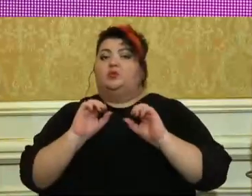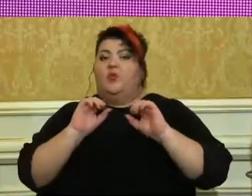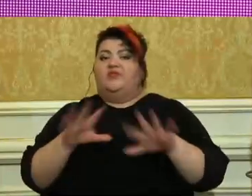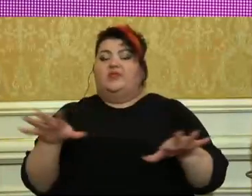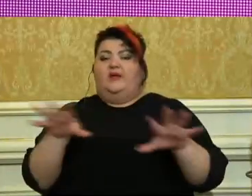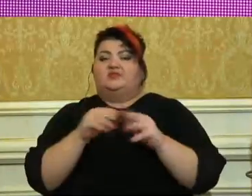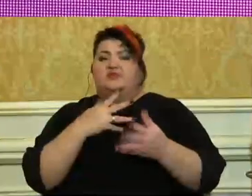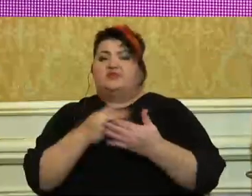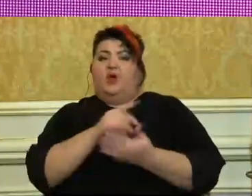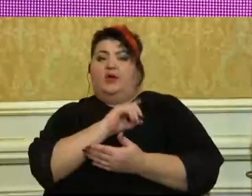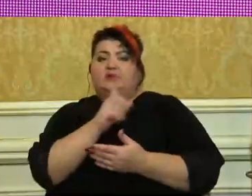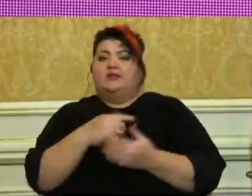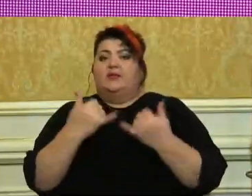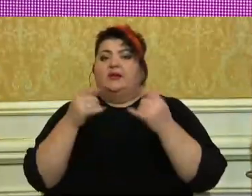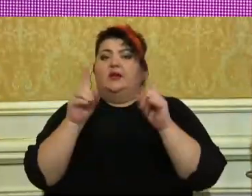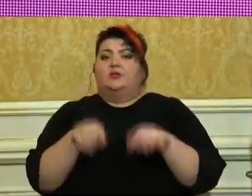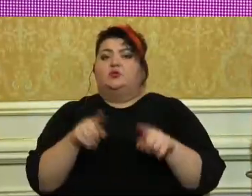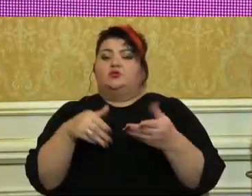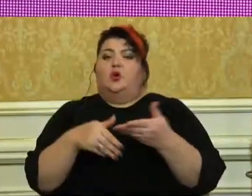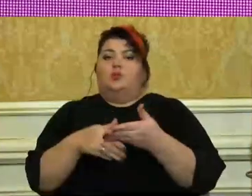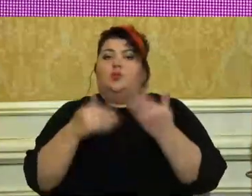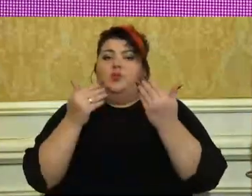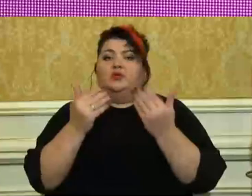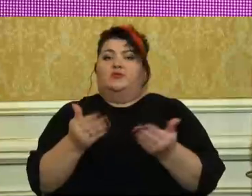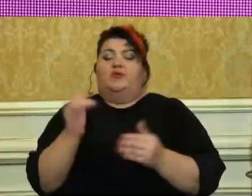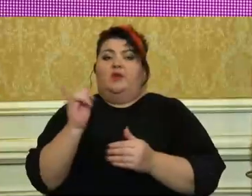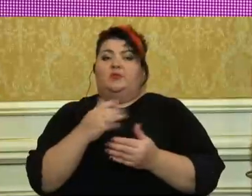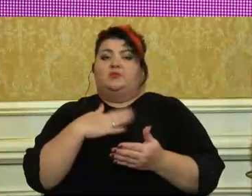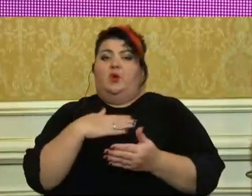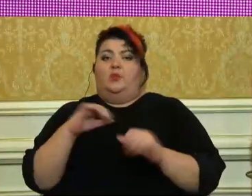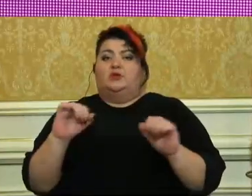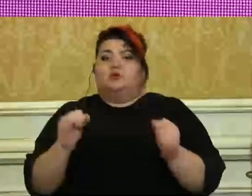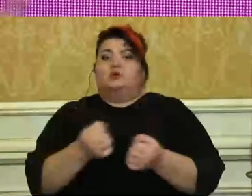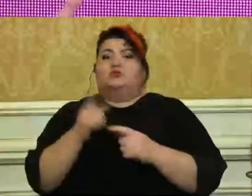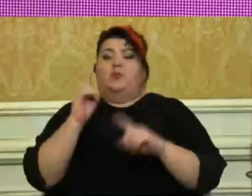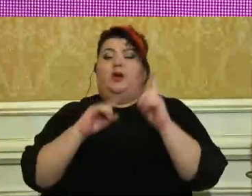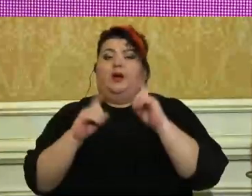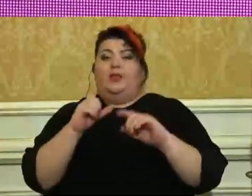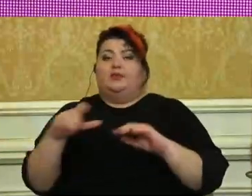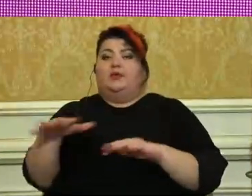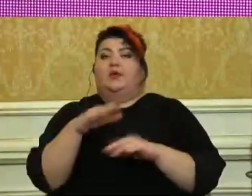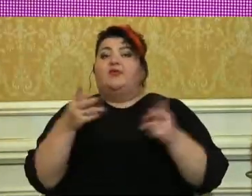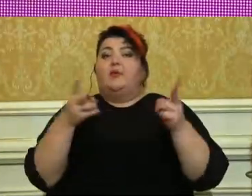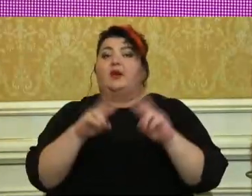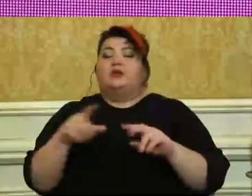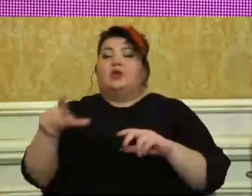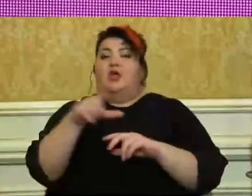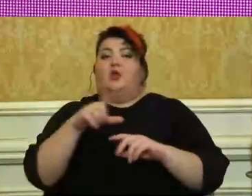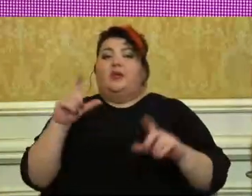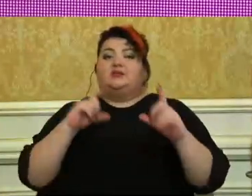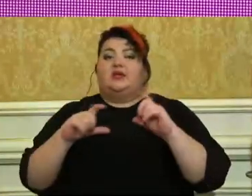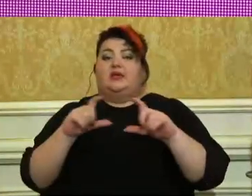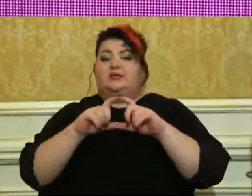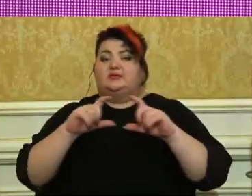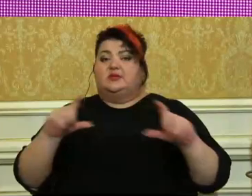you, of course, with our friends from the Council of Europe, with the rest of European institutions, in all the possible ways to continue to advance the